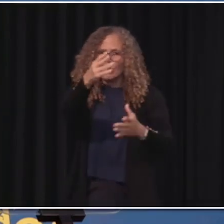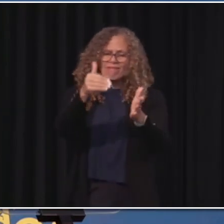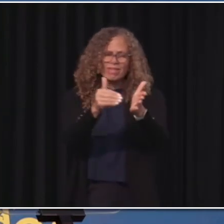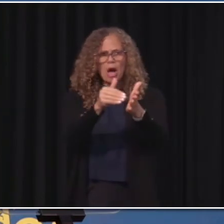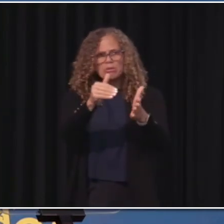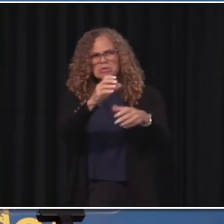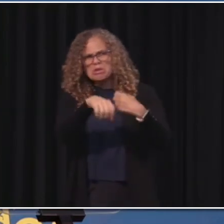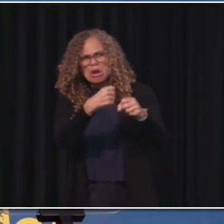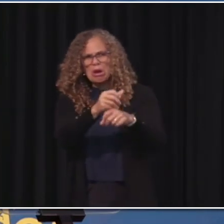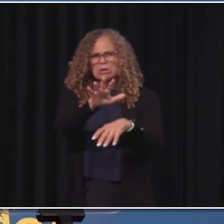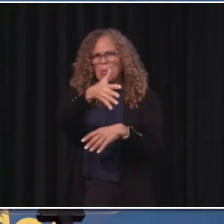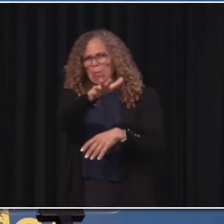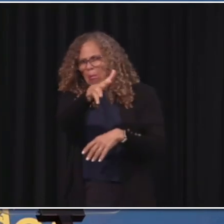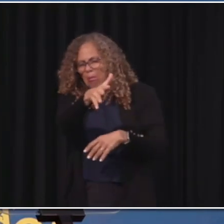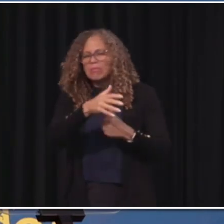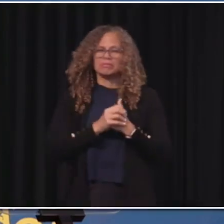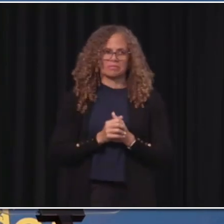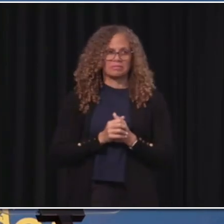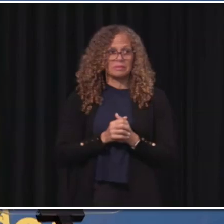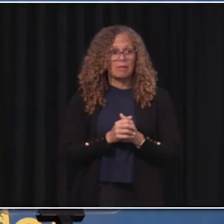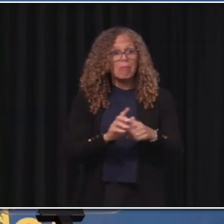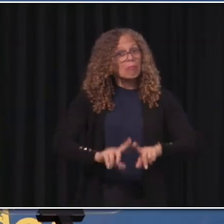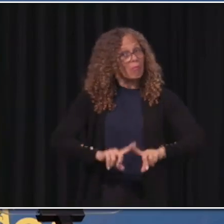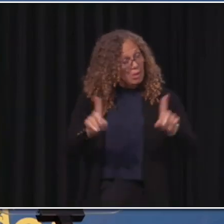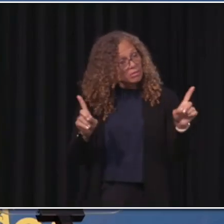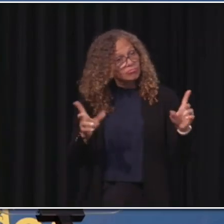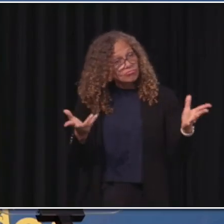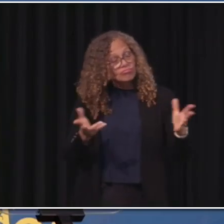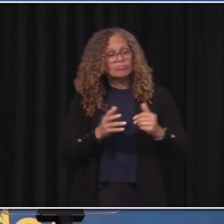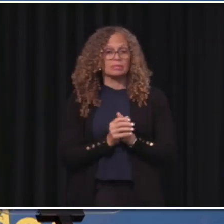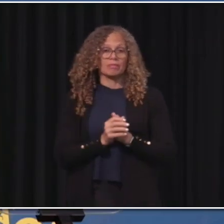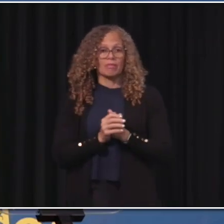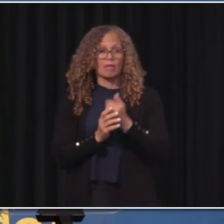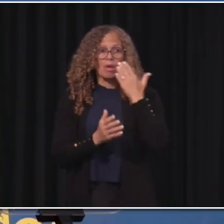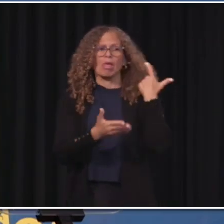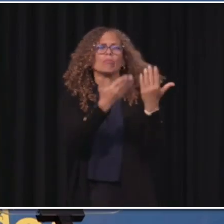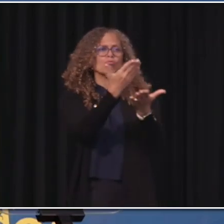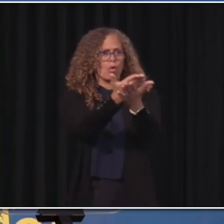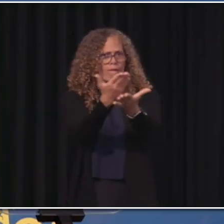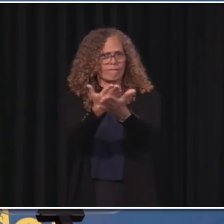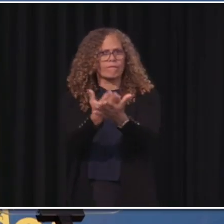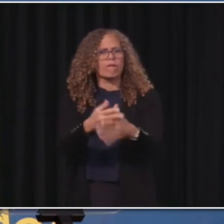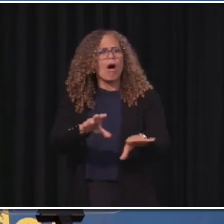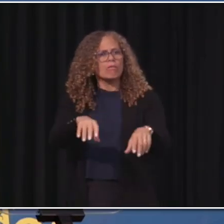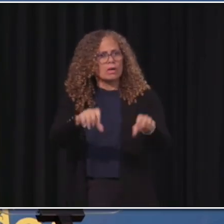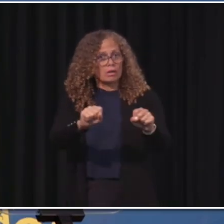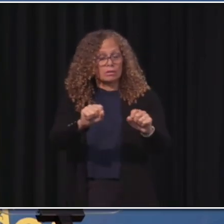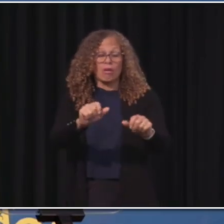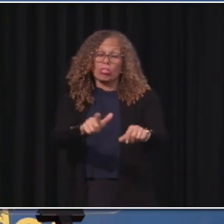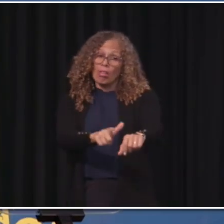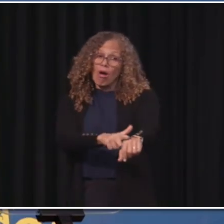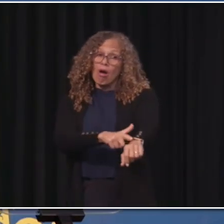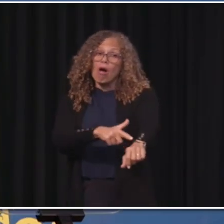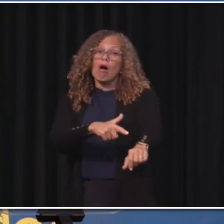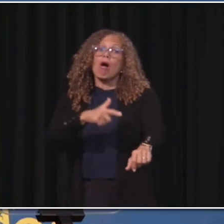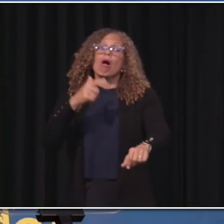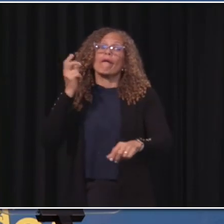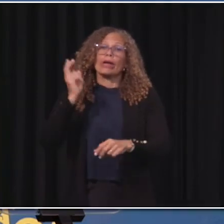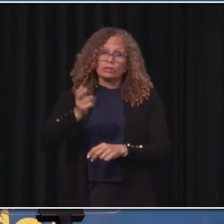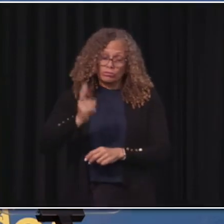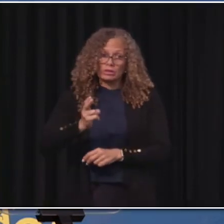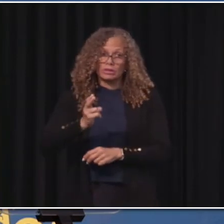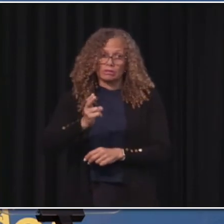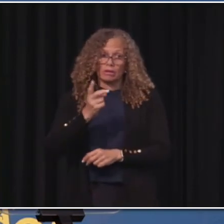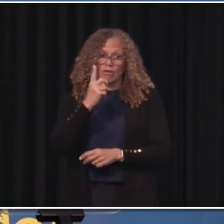or take a few. However, there is evidence to claim a significantly longer history of our people in this